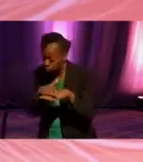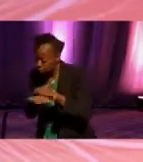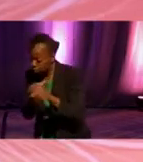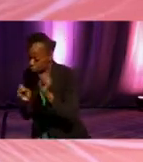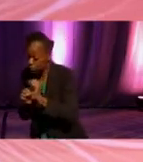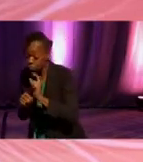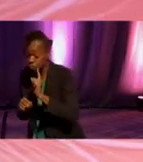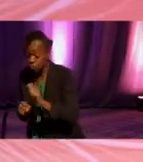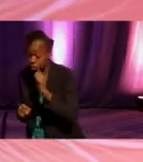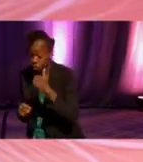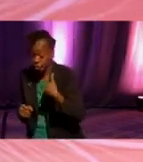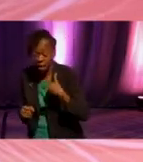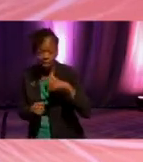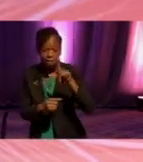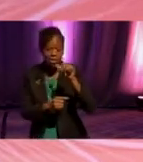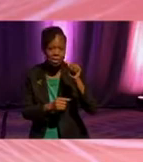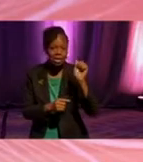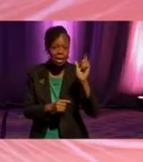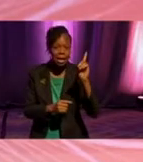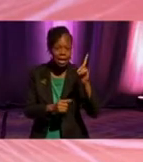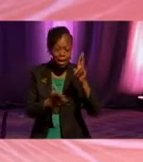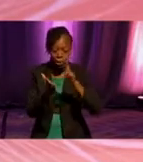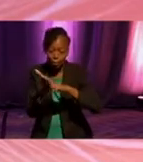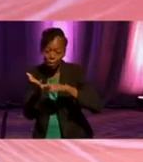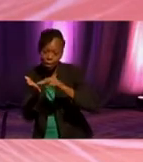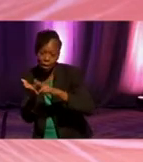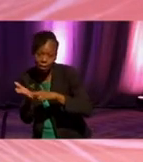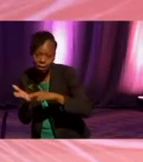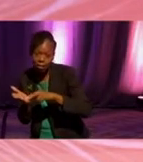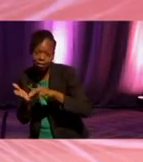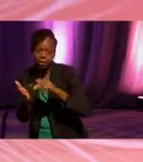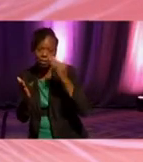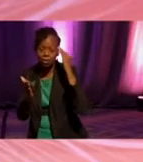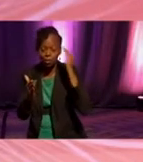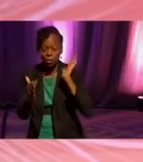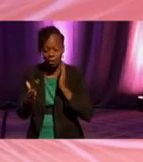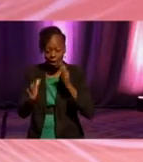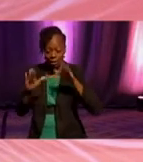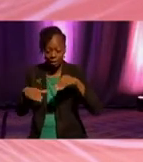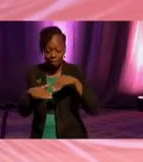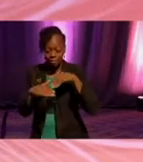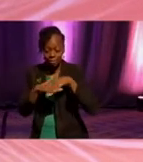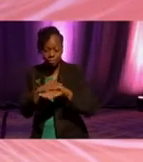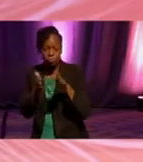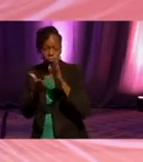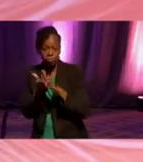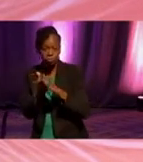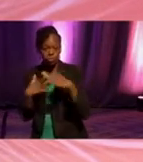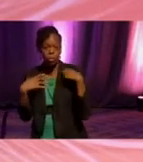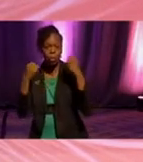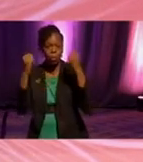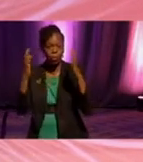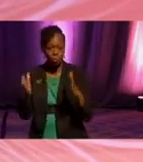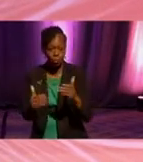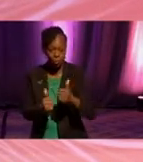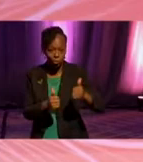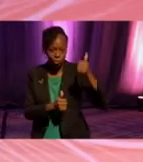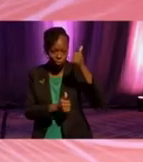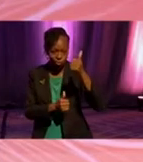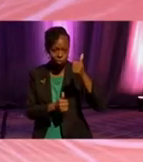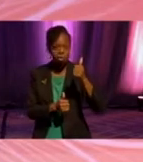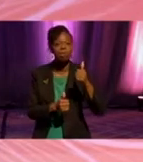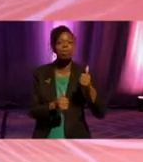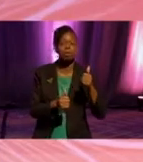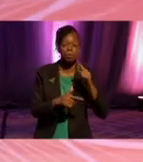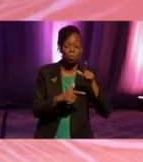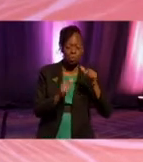there's no lead paint, we know that our children can enter school healthier. When we can expand, like we've been able